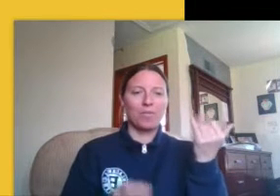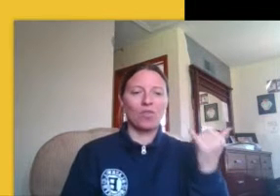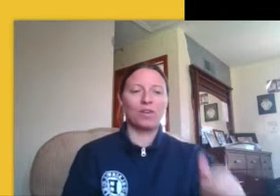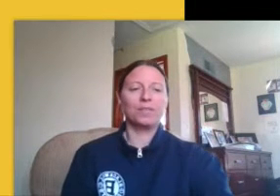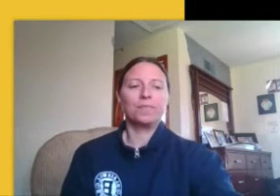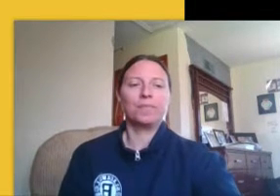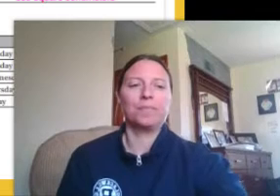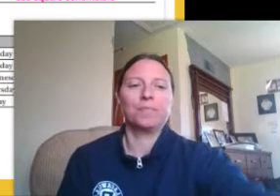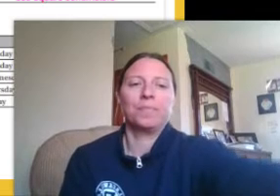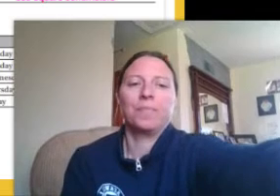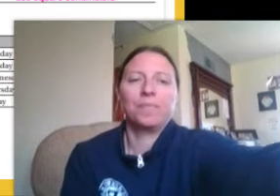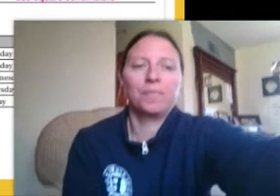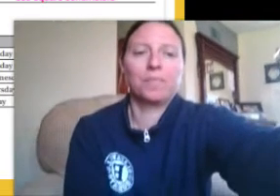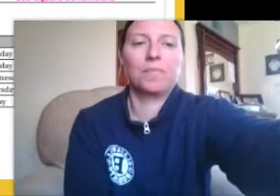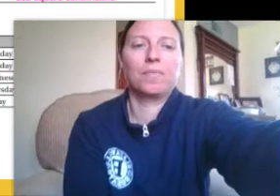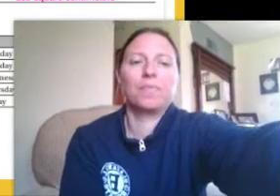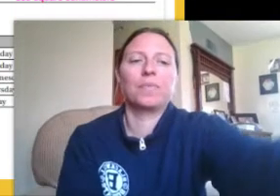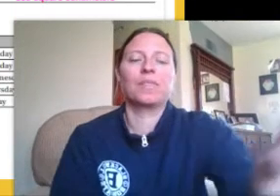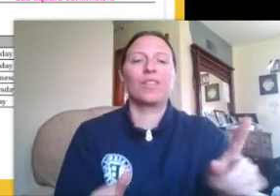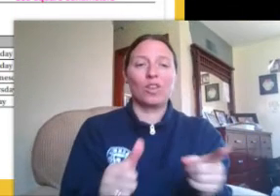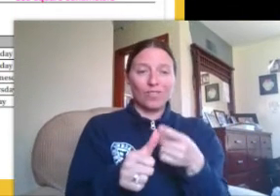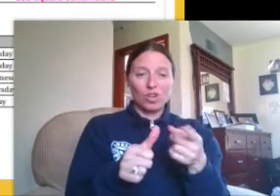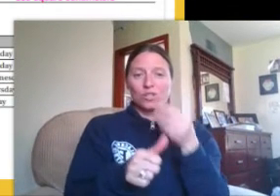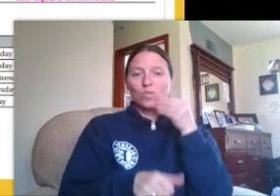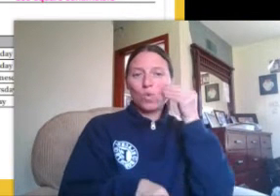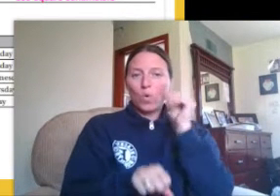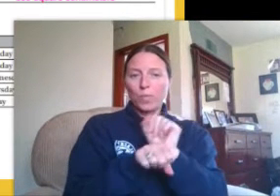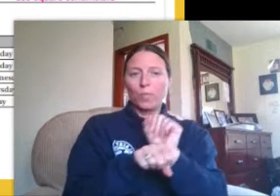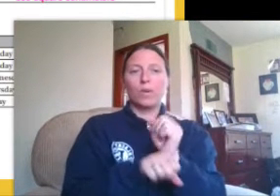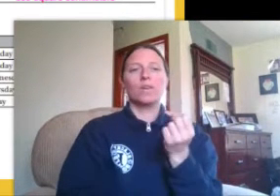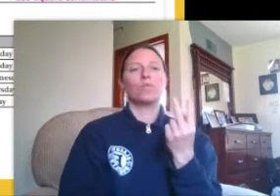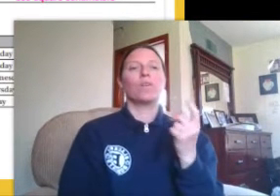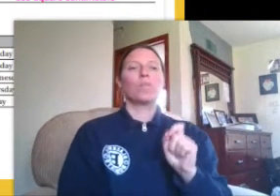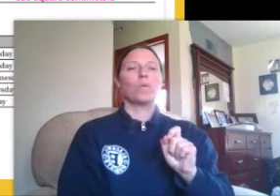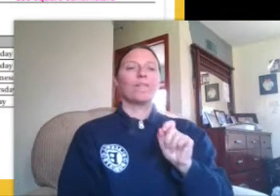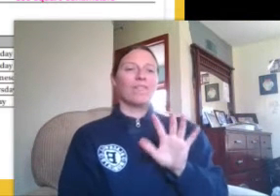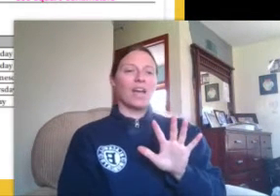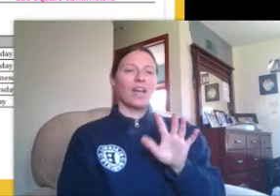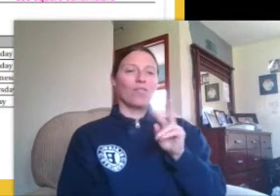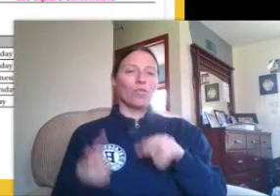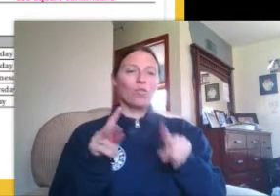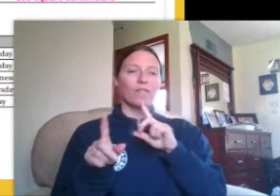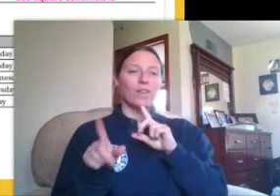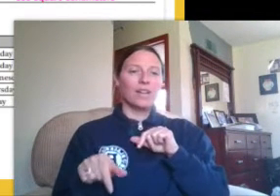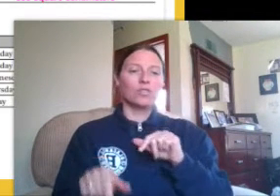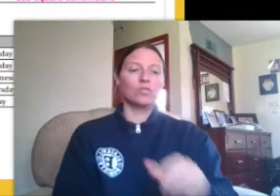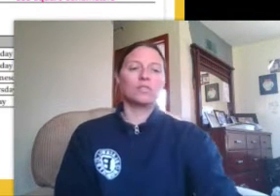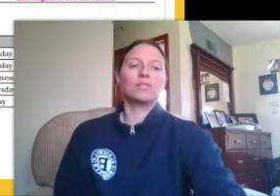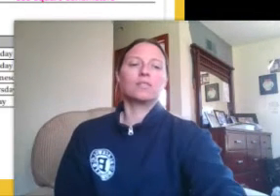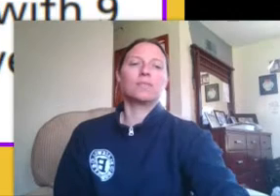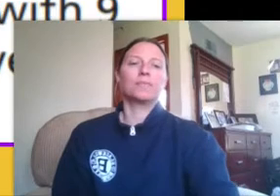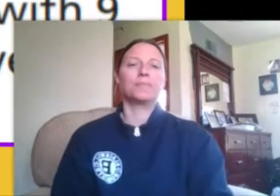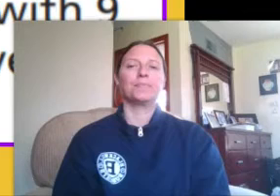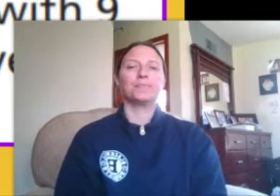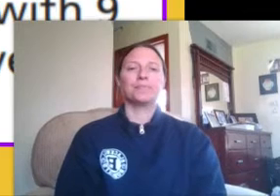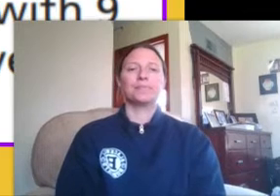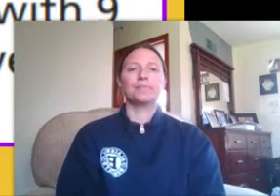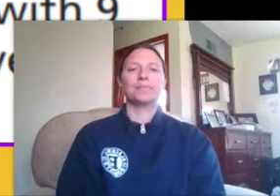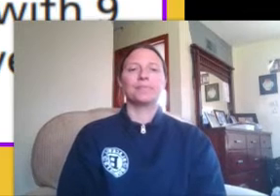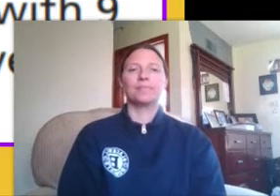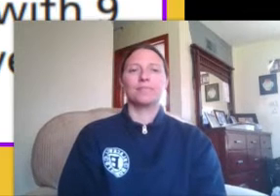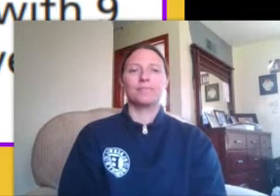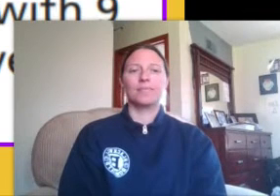center. First slide is homework 12.5. Check your answers. Our